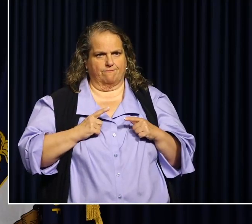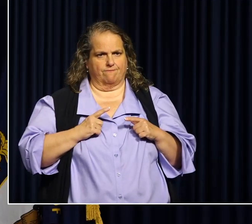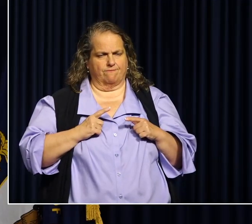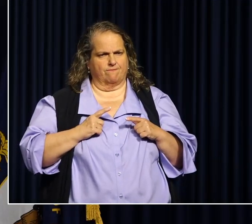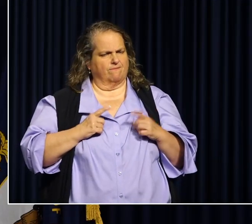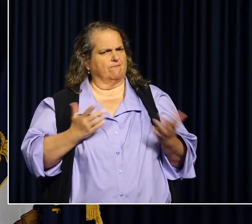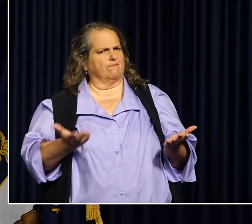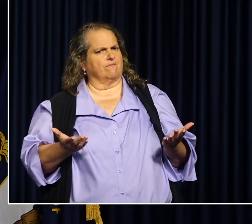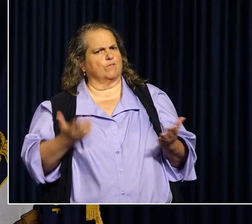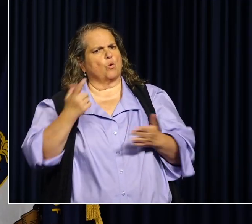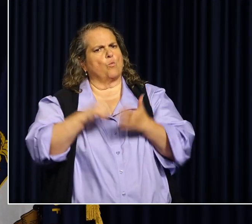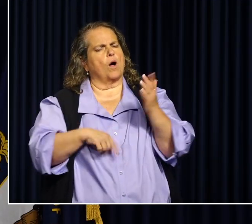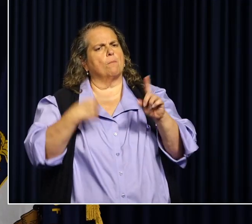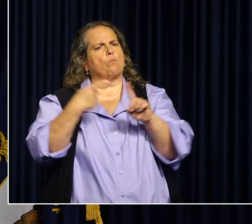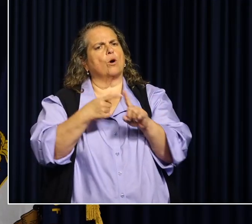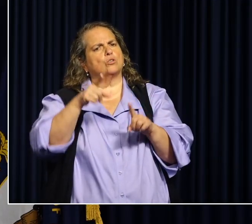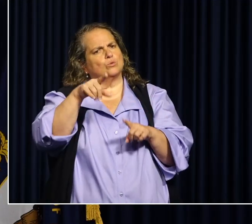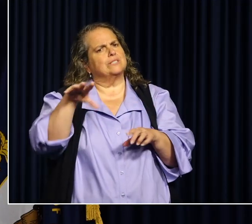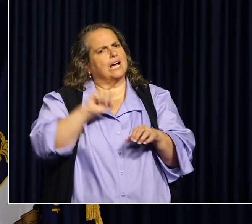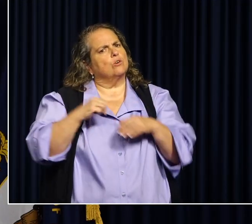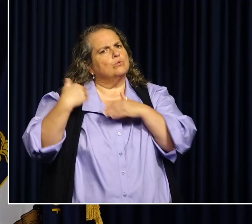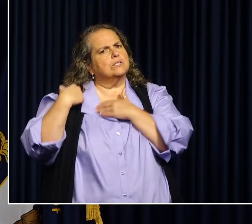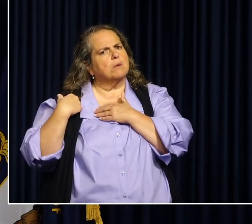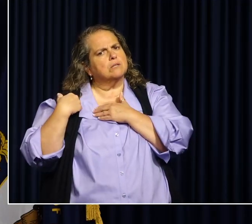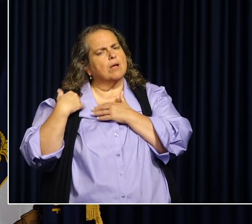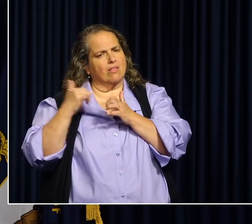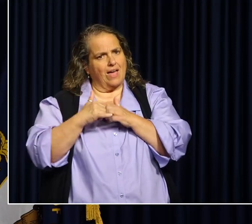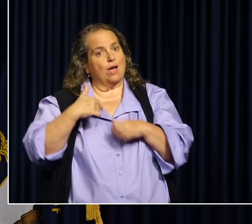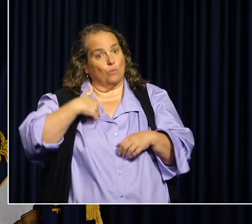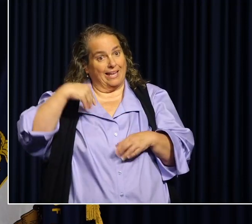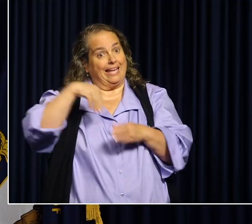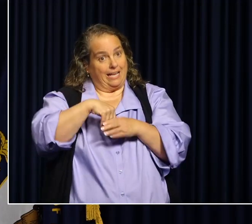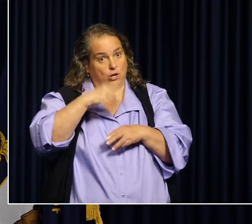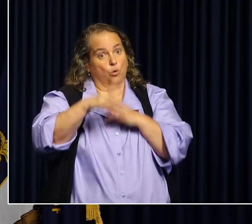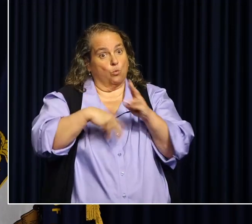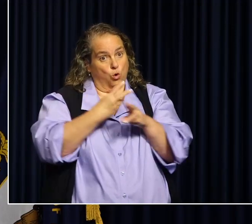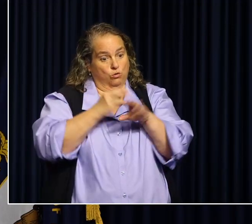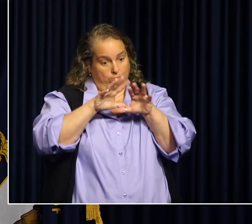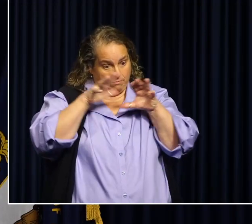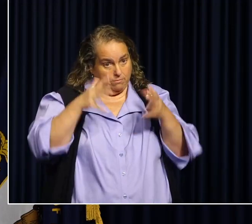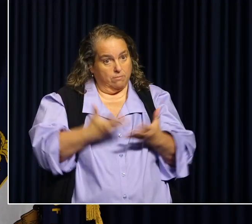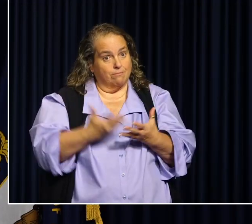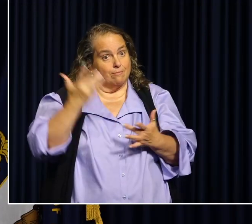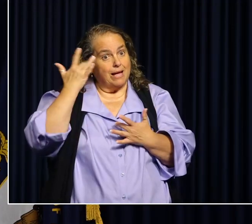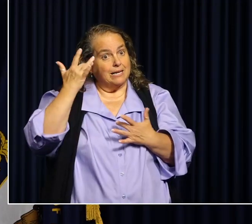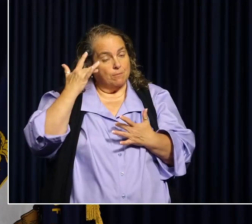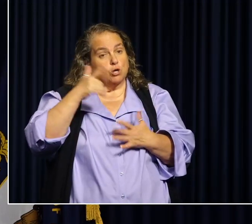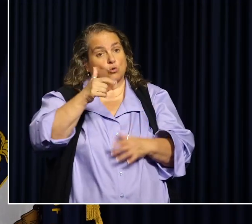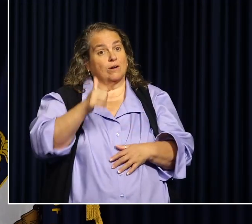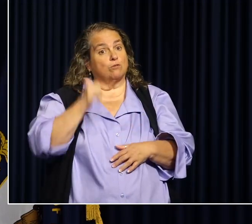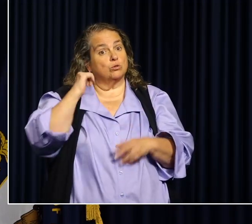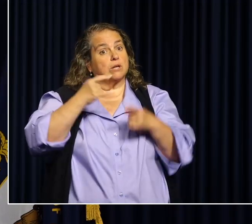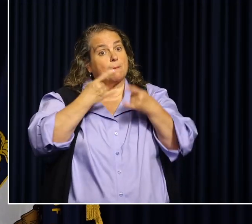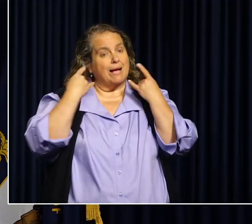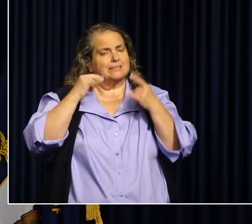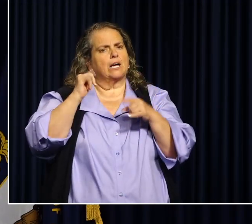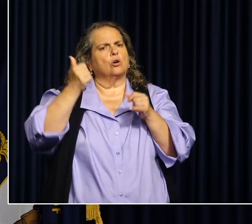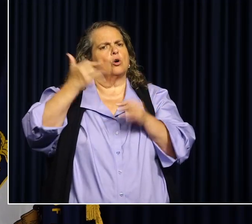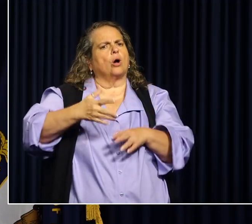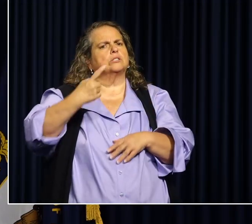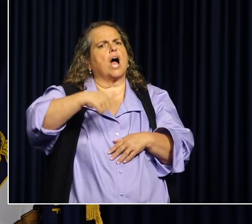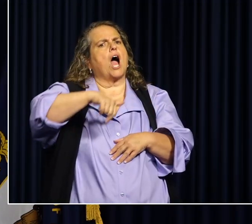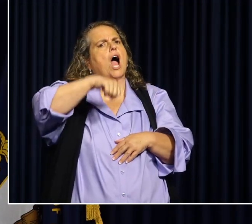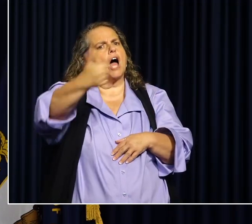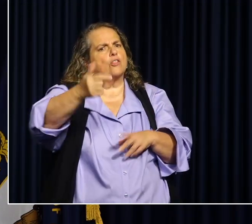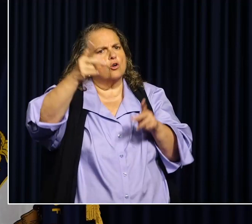what point do we have to take responsibility that we're in a pandemic where our refusal to do something like this could cause someone